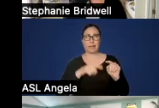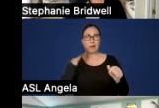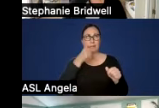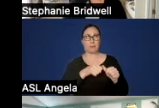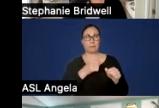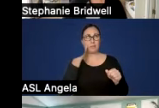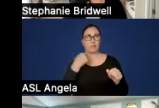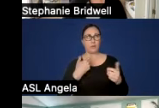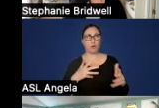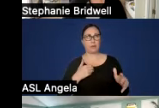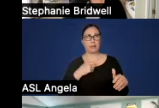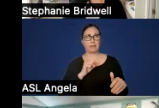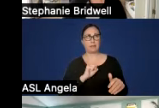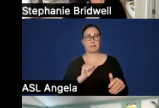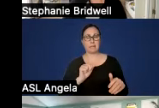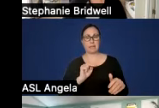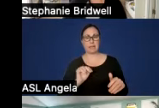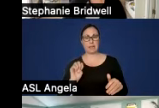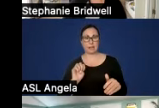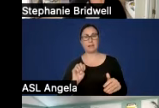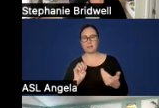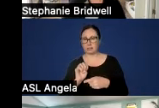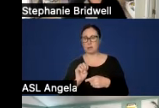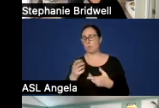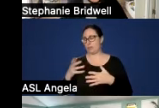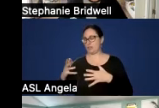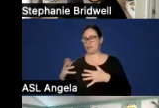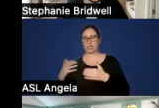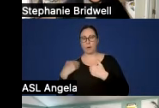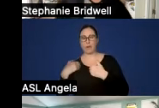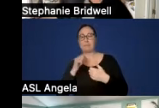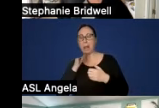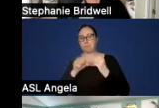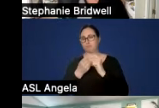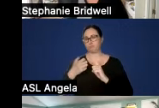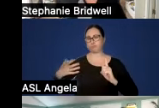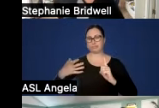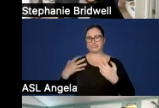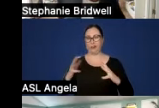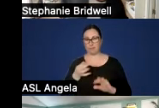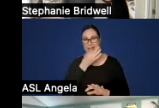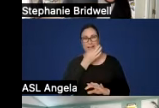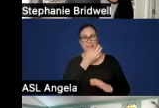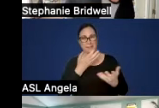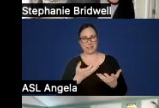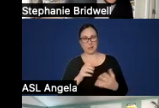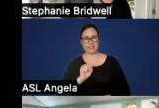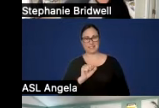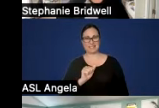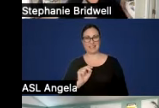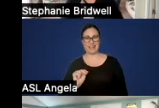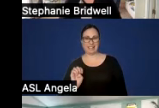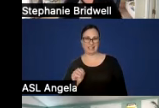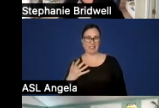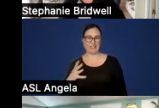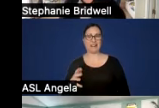module, but you're SANE, you have? Yep. Yeah, Okay. we have. Well, I don't need to explain. You're all experts on what SANEs are.